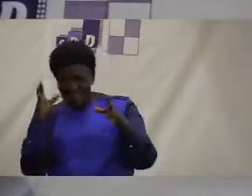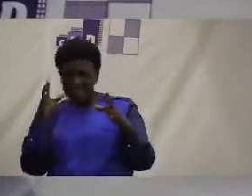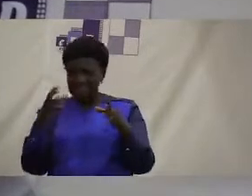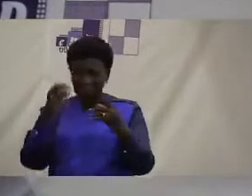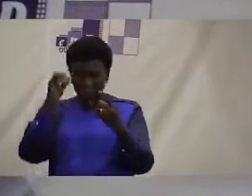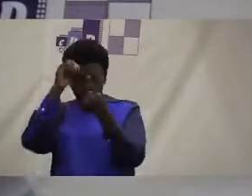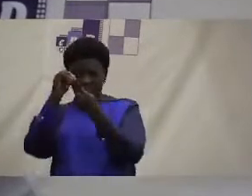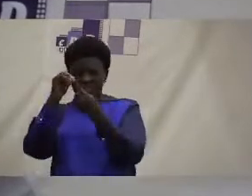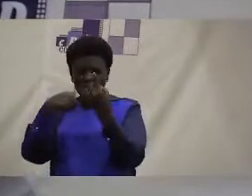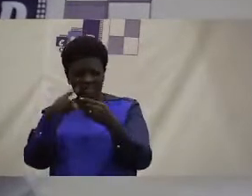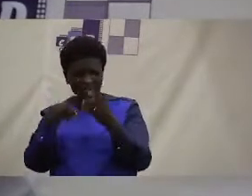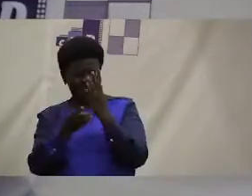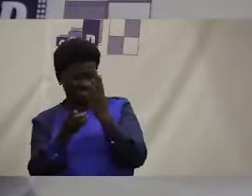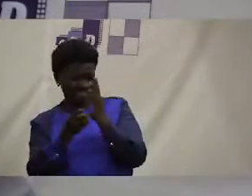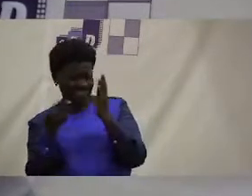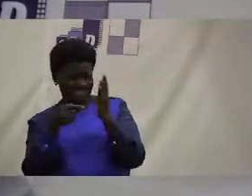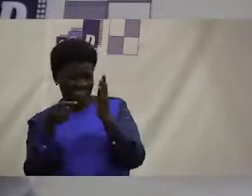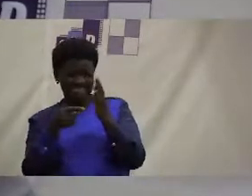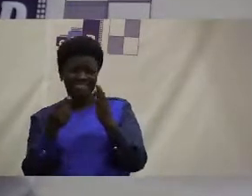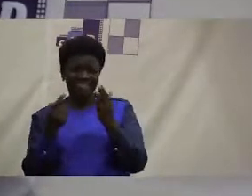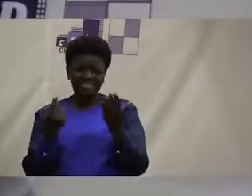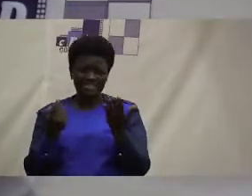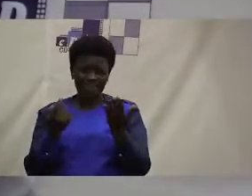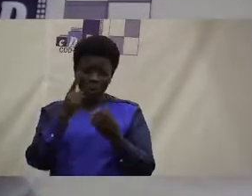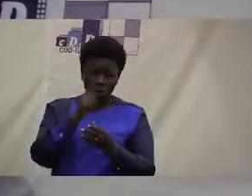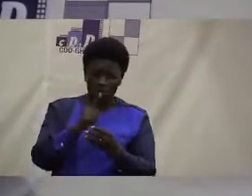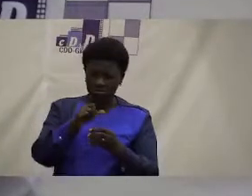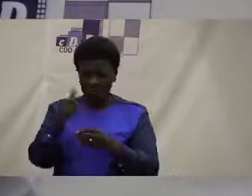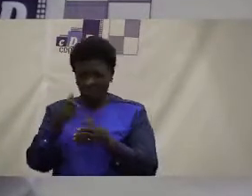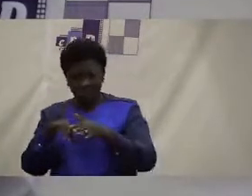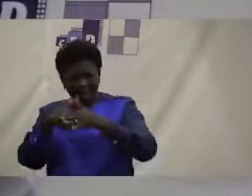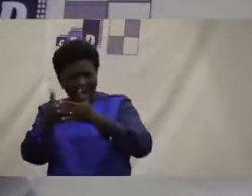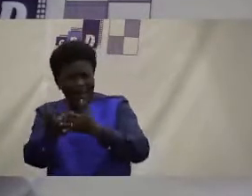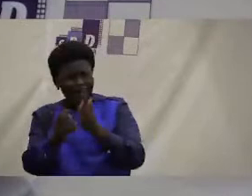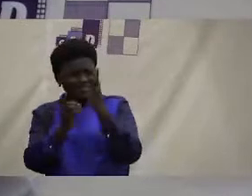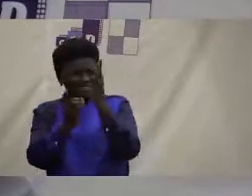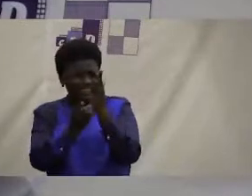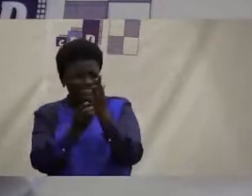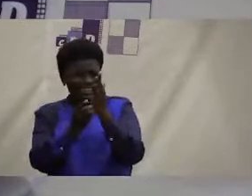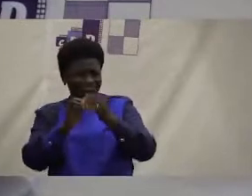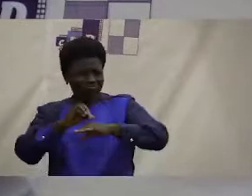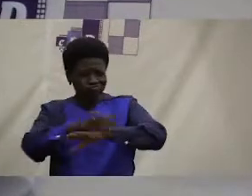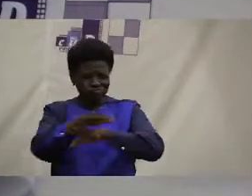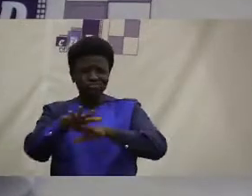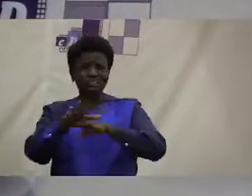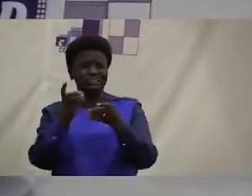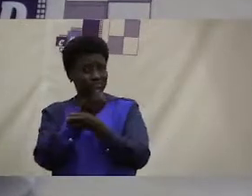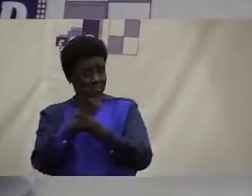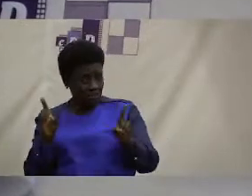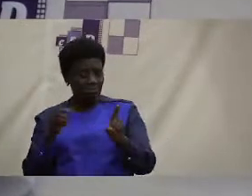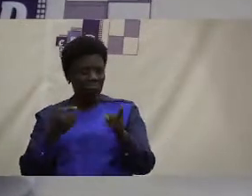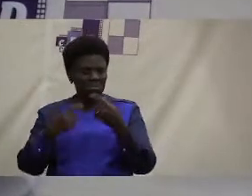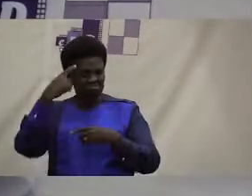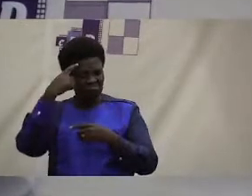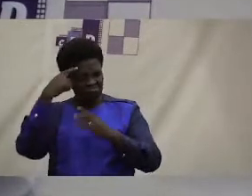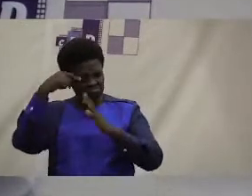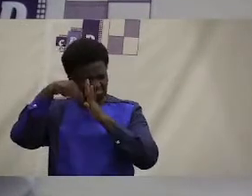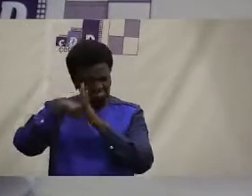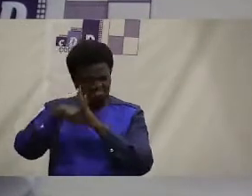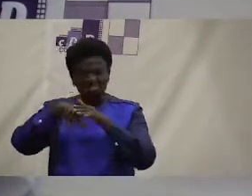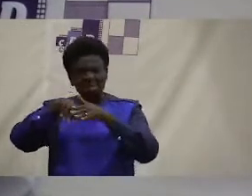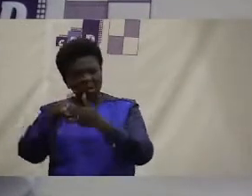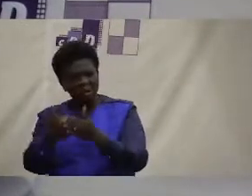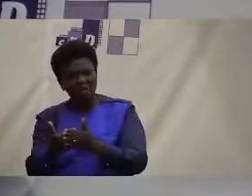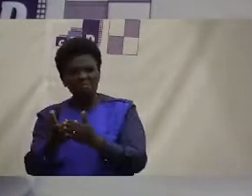start looking at it one after the other on how it is affecting it, we might start thinking deeply on how